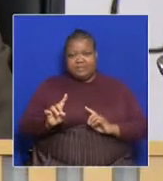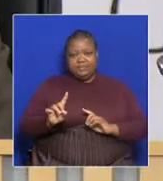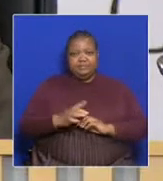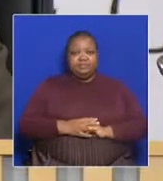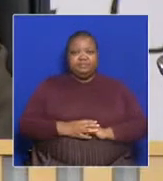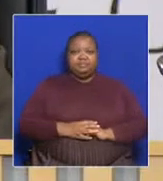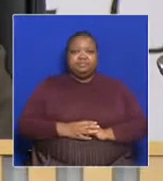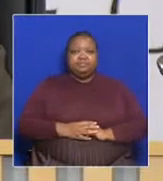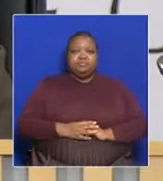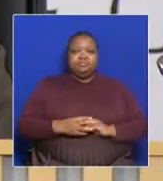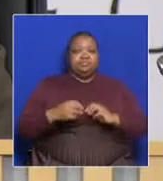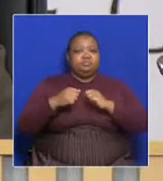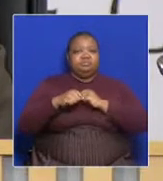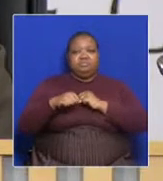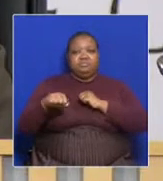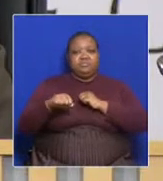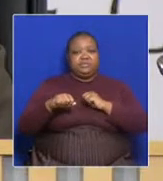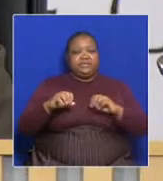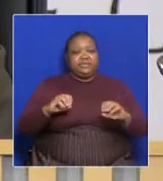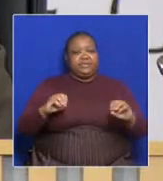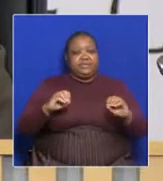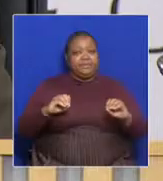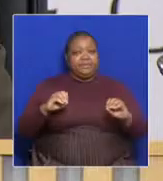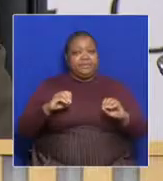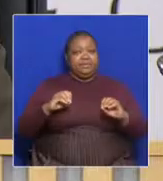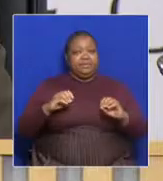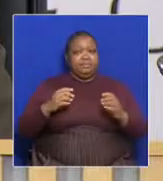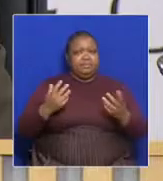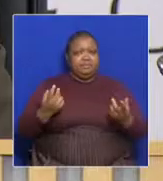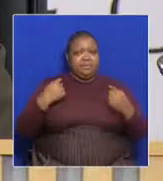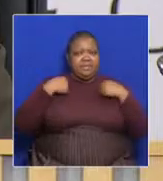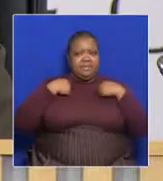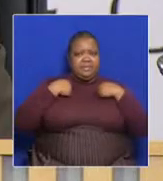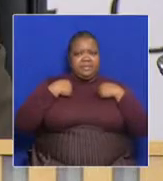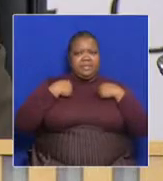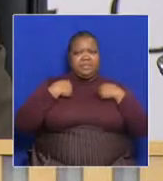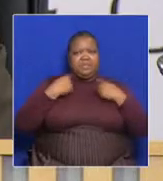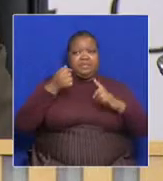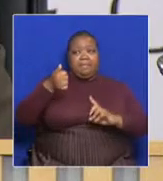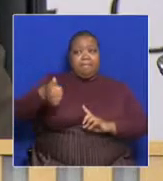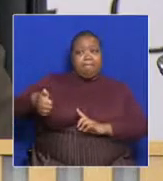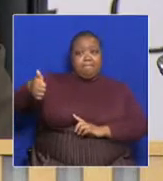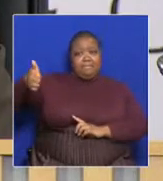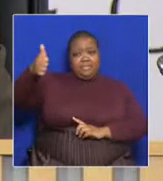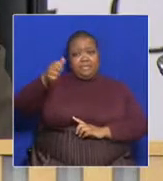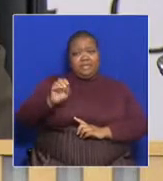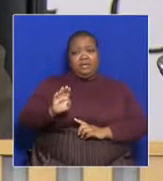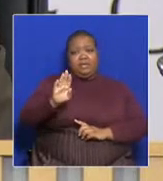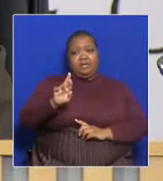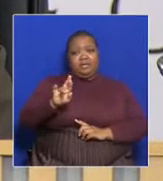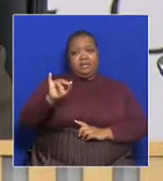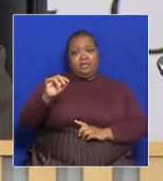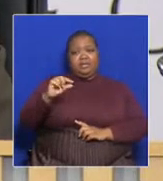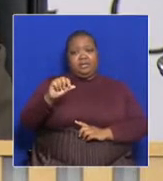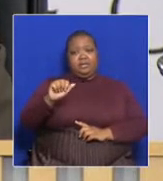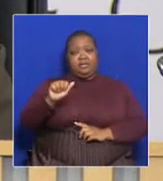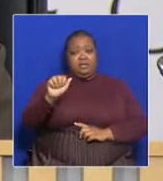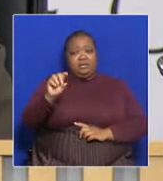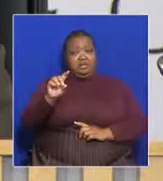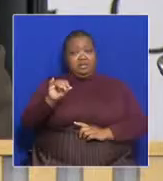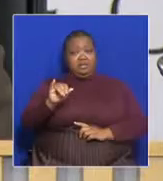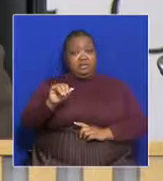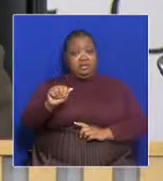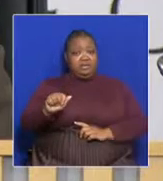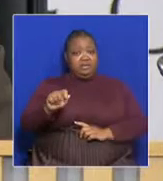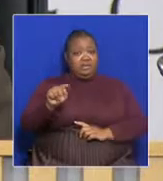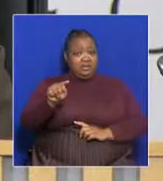with that, Commissioner. It's unheard of that a brigadier takes the